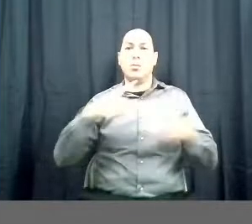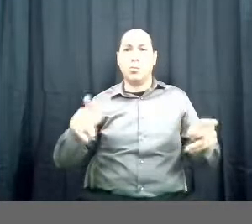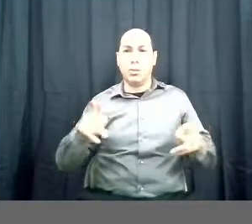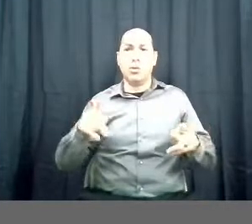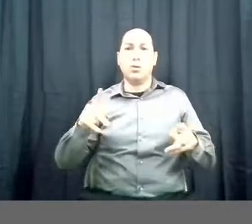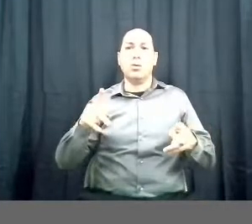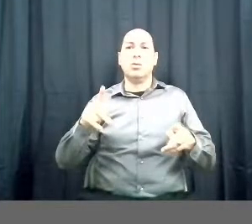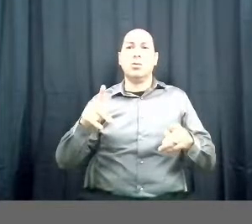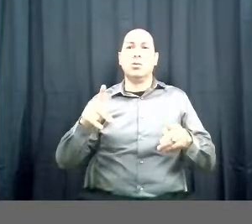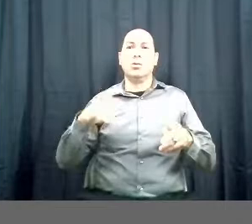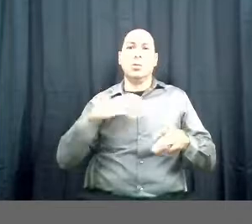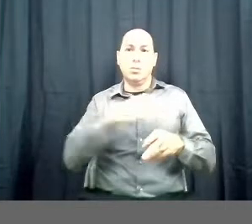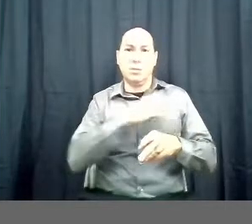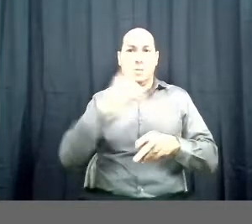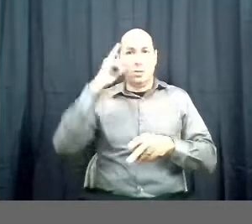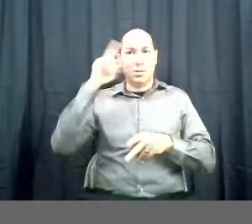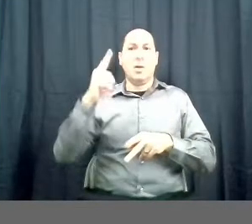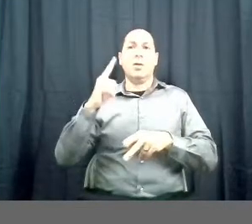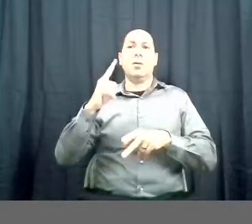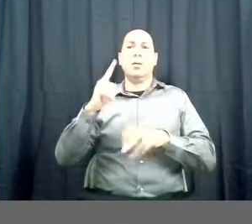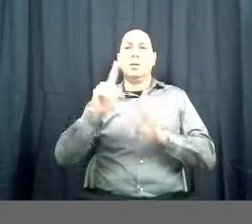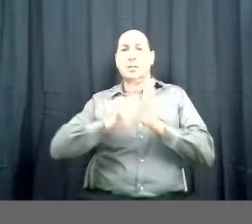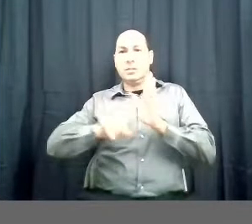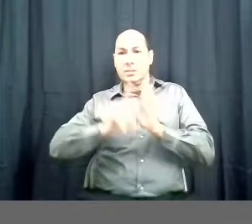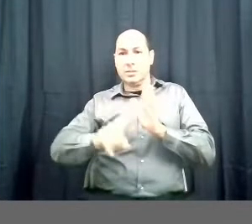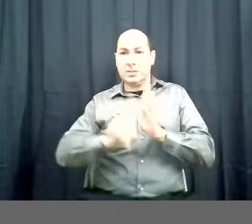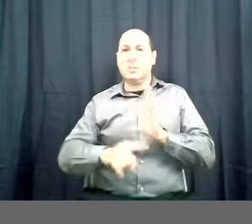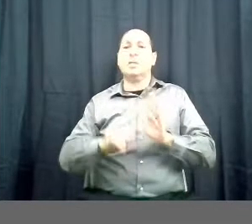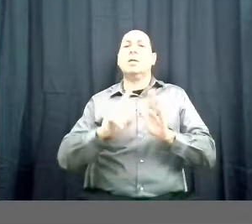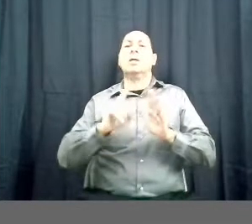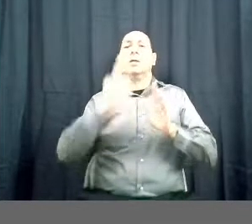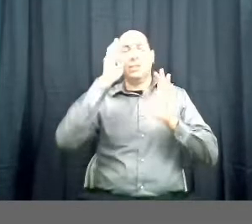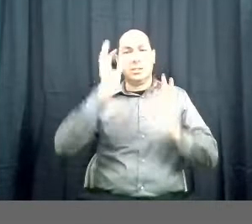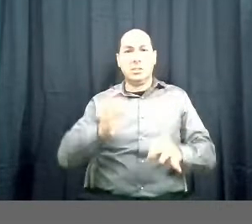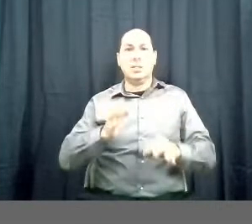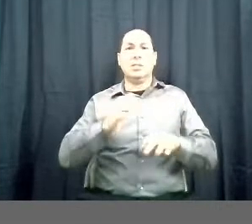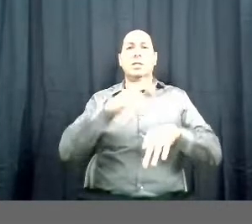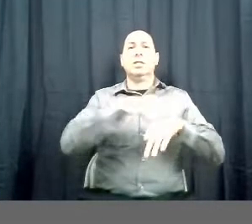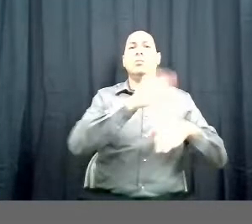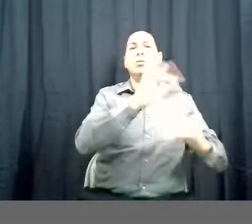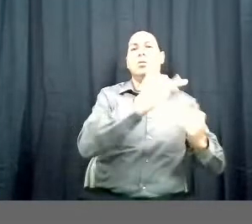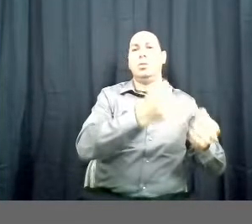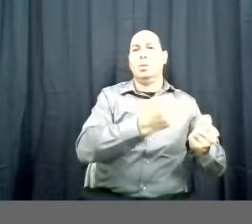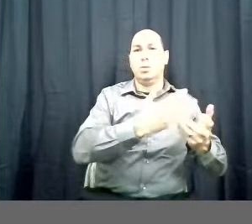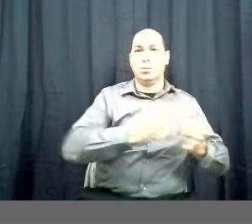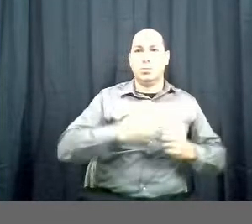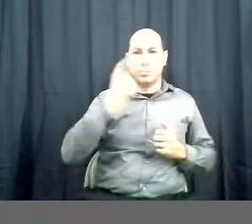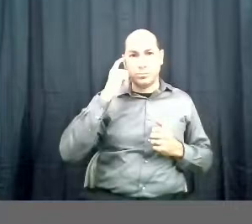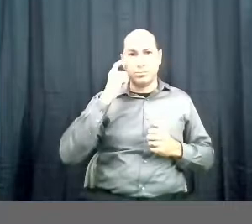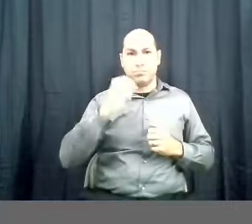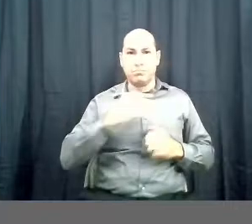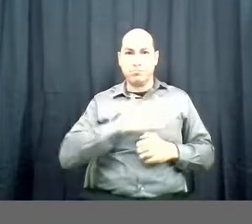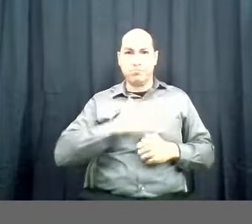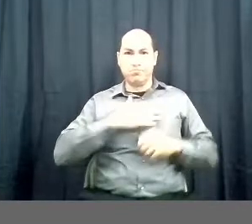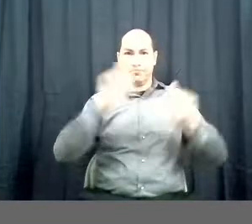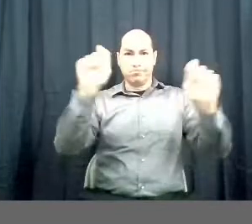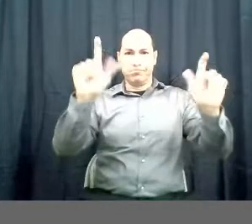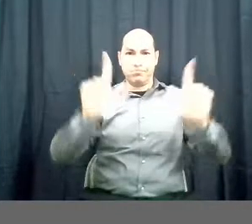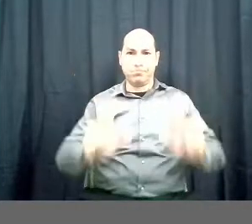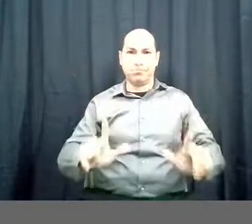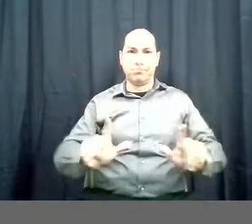about the change in temporary eligibility. Can you go to the next slide, please?